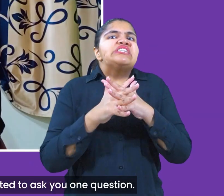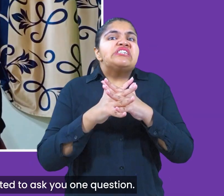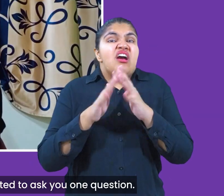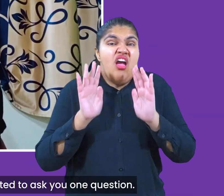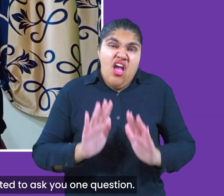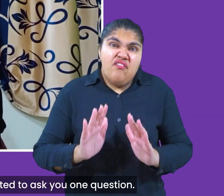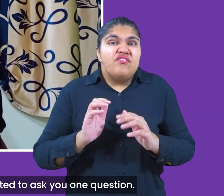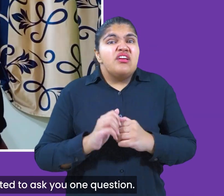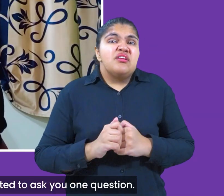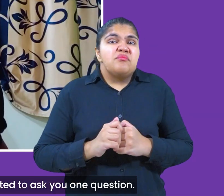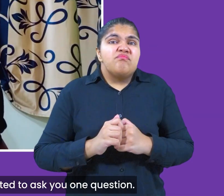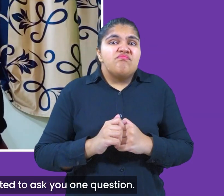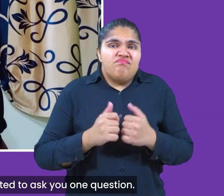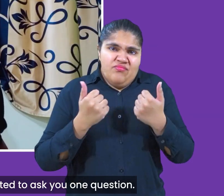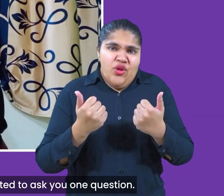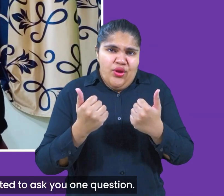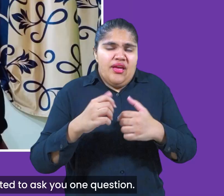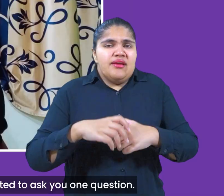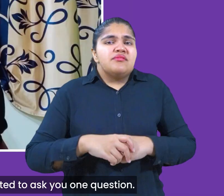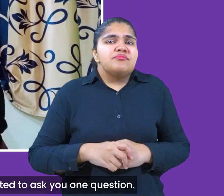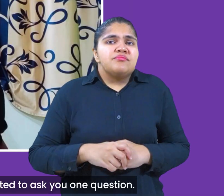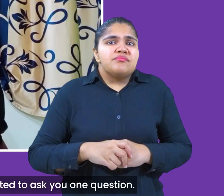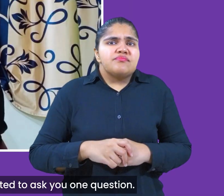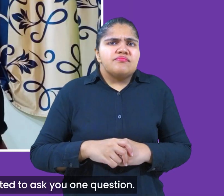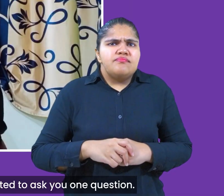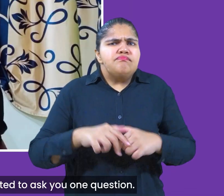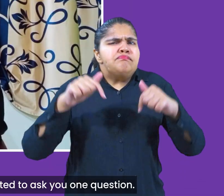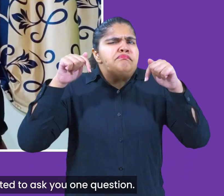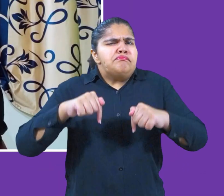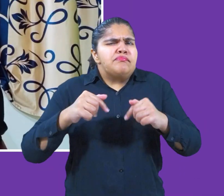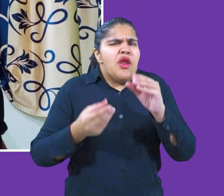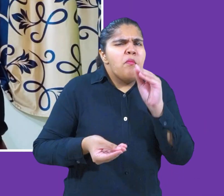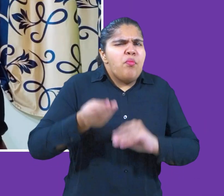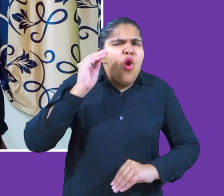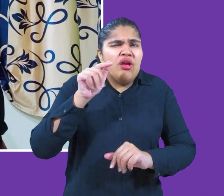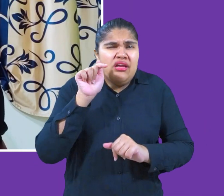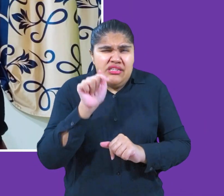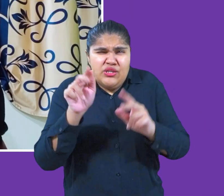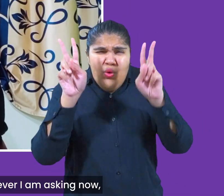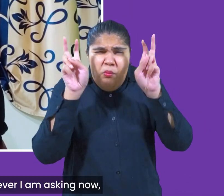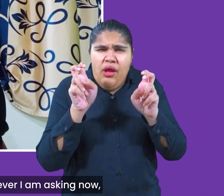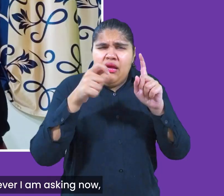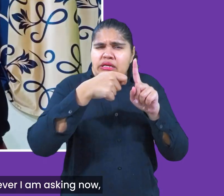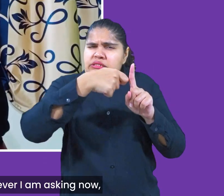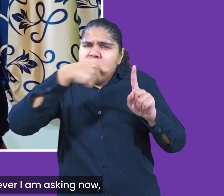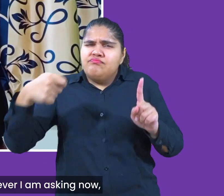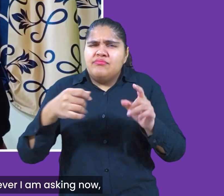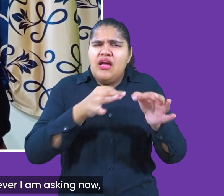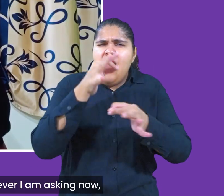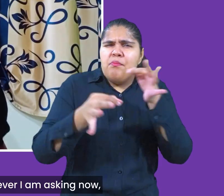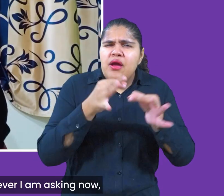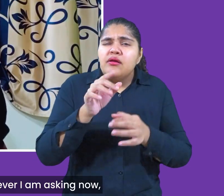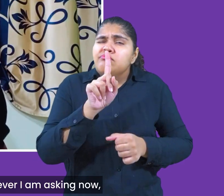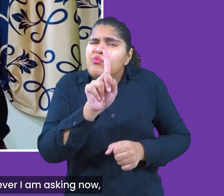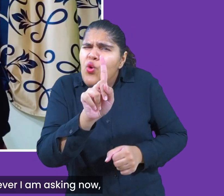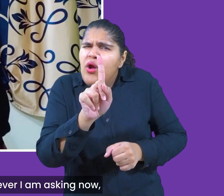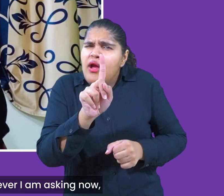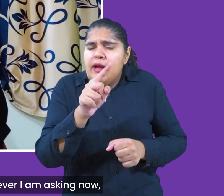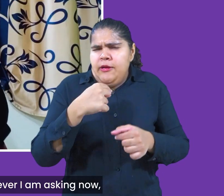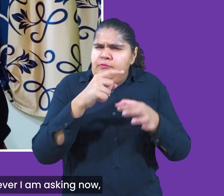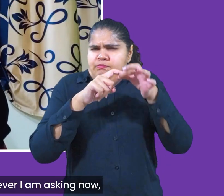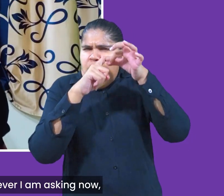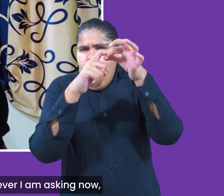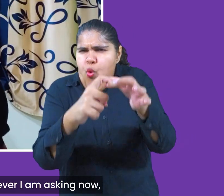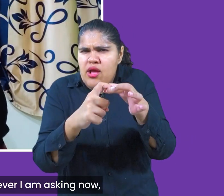now. So before we go ahead, I just wanted to ask you one question. I want you to be to